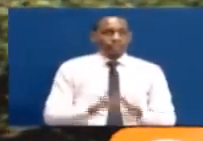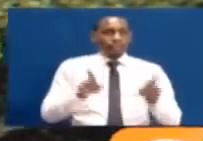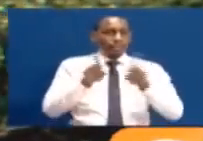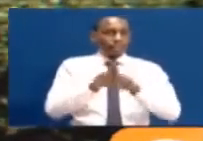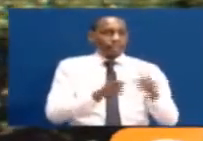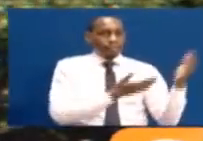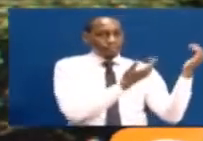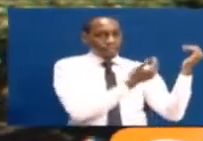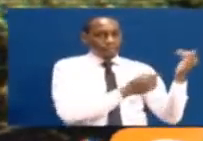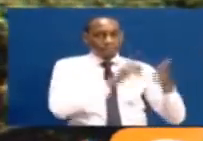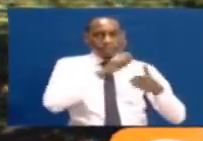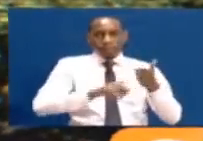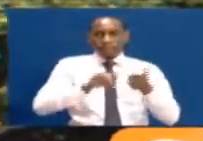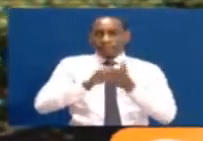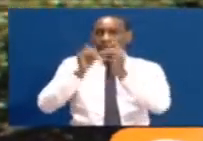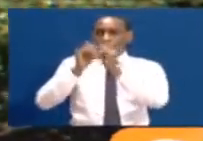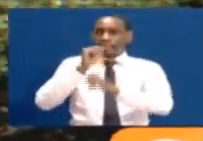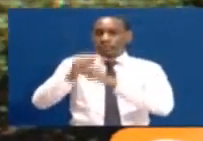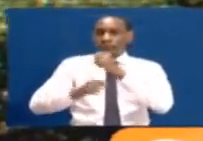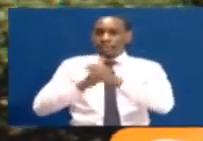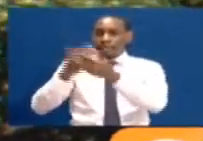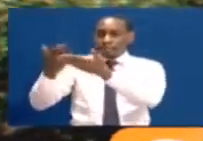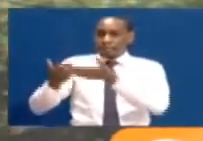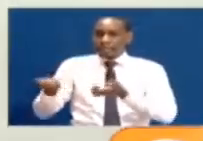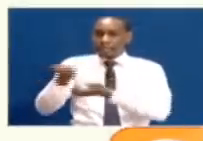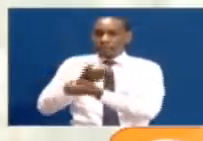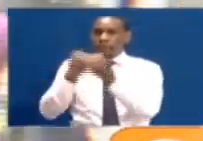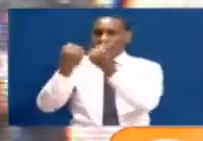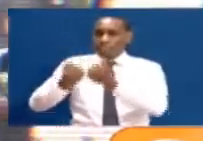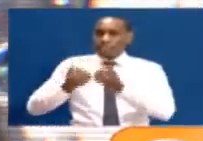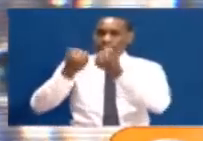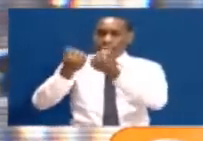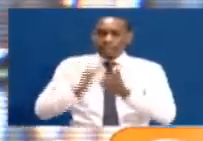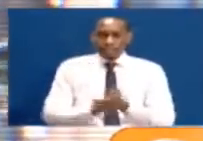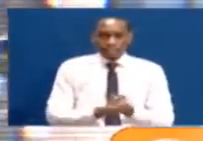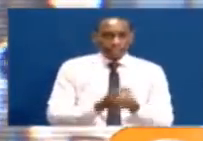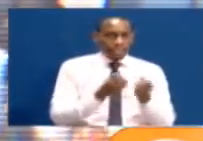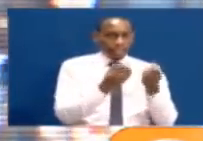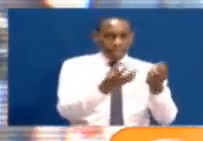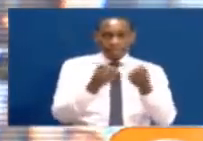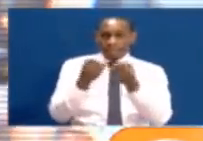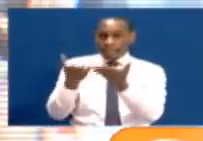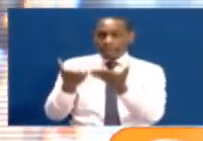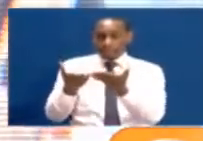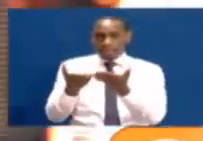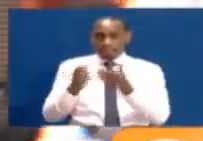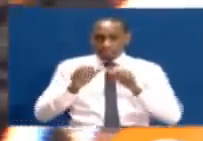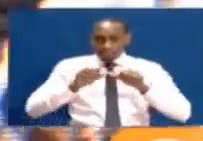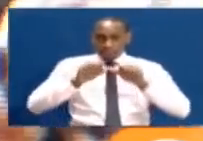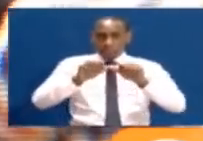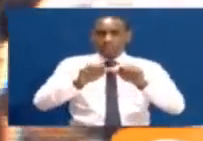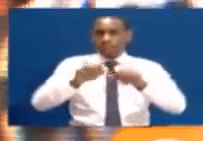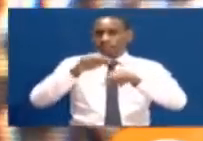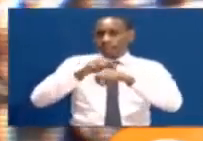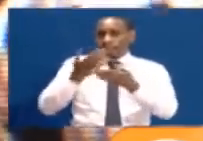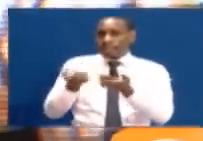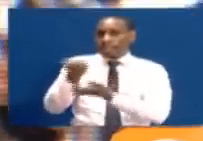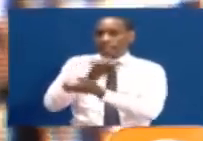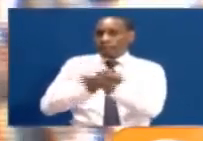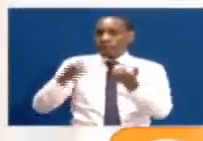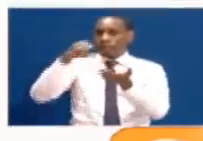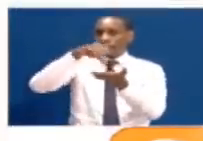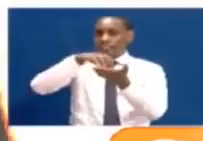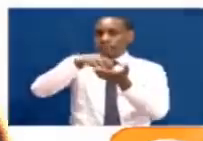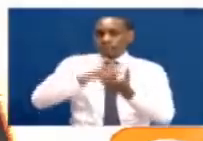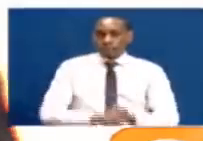expectation is that the new year will bring with it economic stability. Just how many of them are coping during this economic